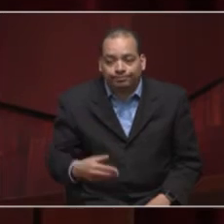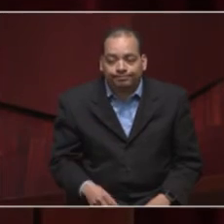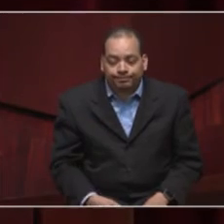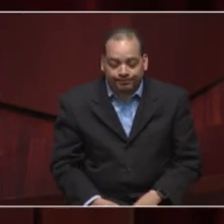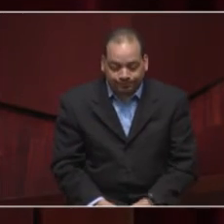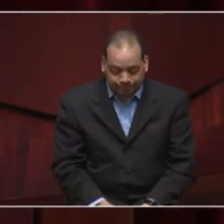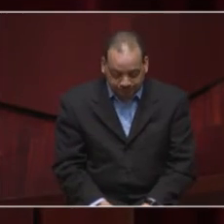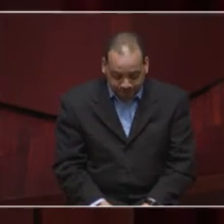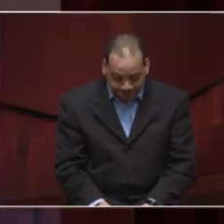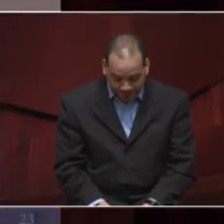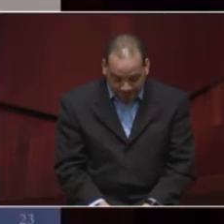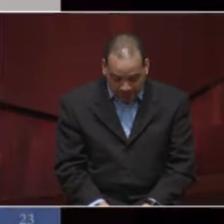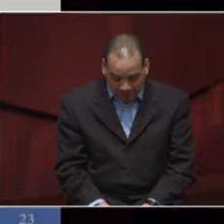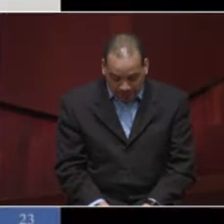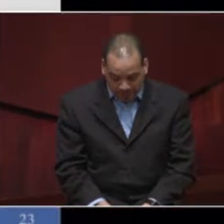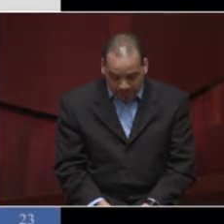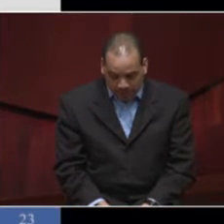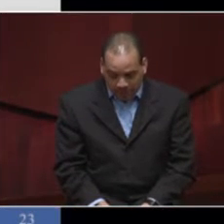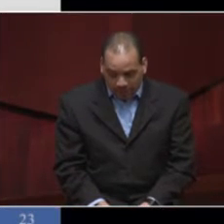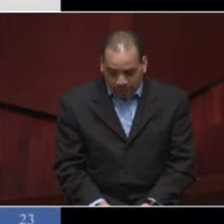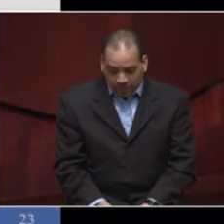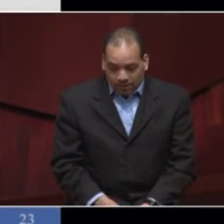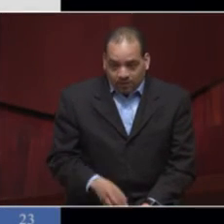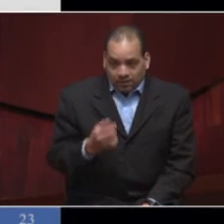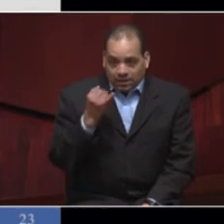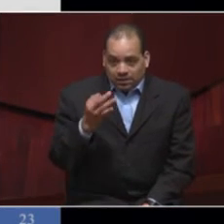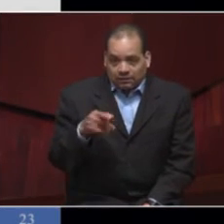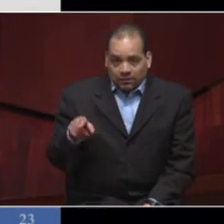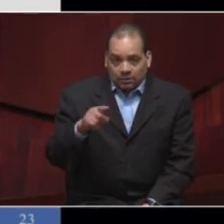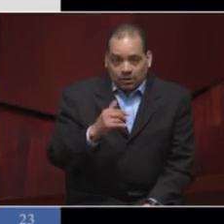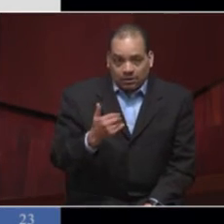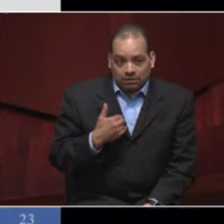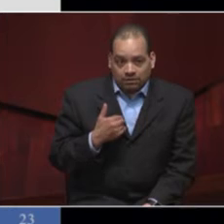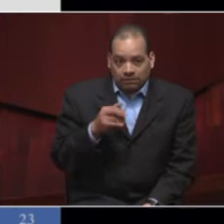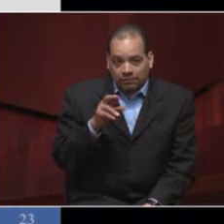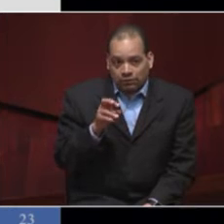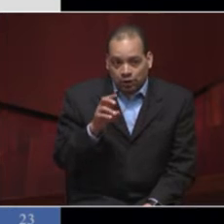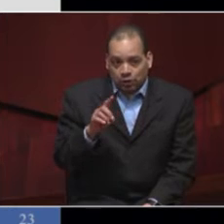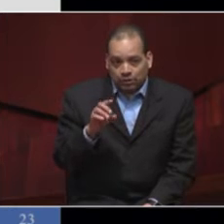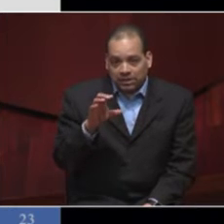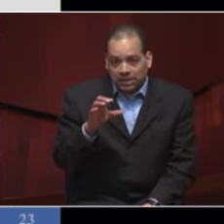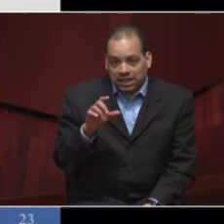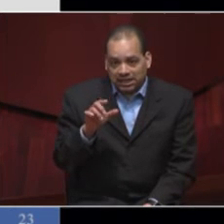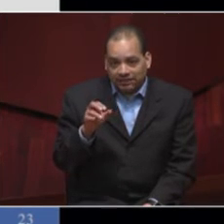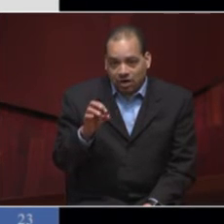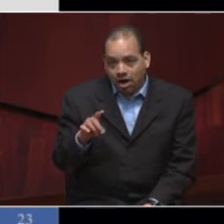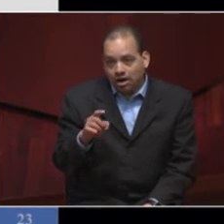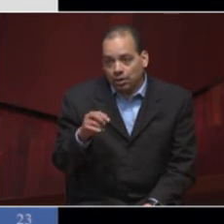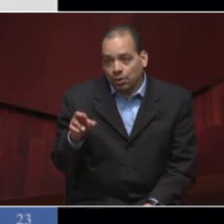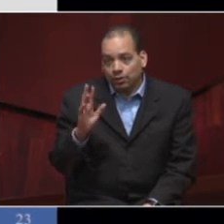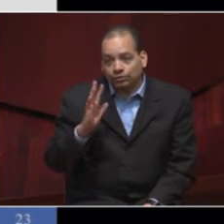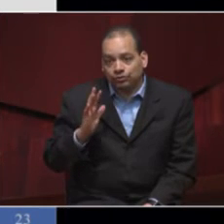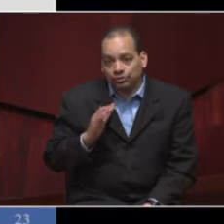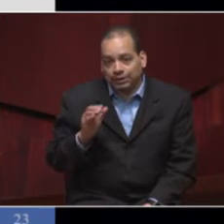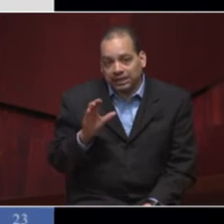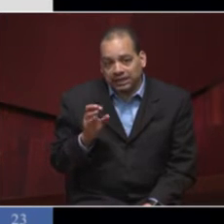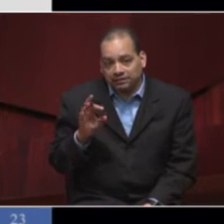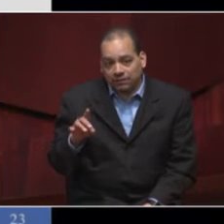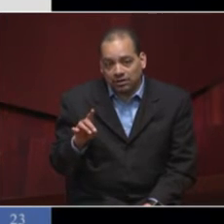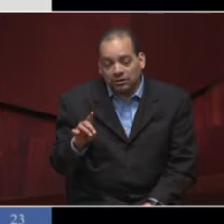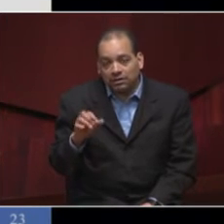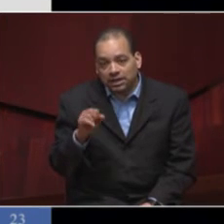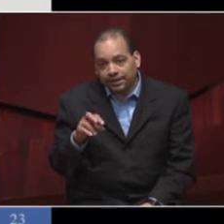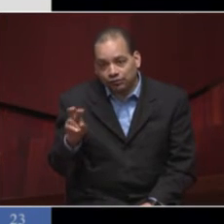A quick note for those of you who have classified or formerly classified records that are eligible for transfer to the National